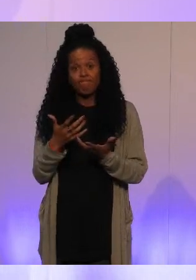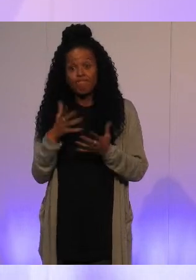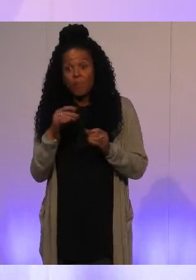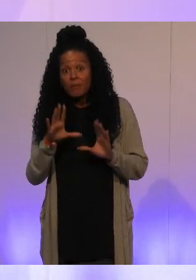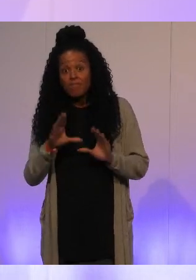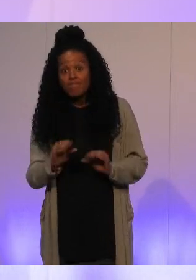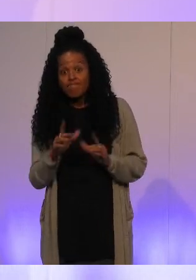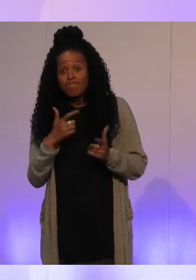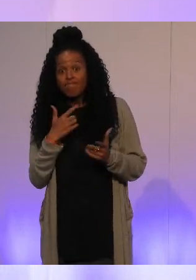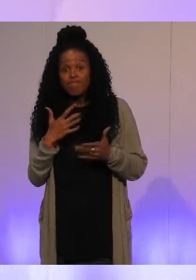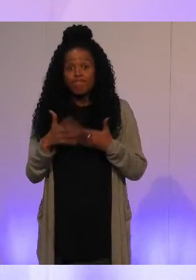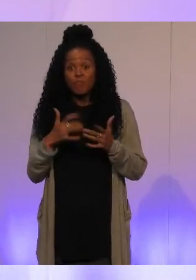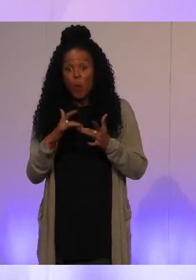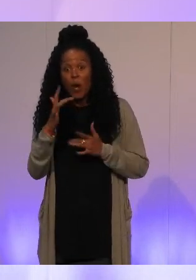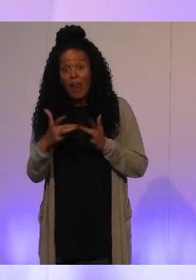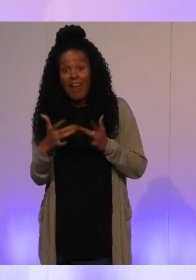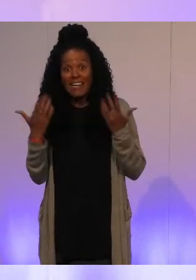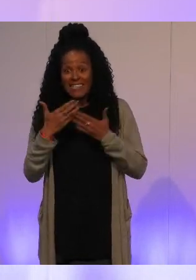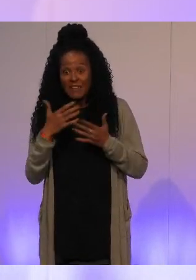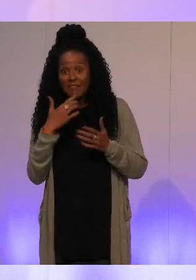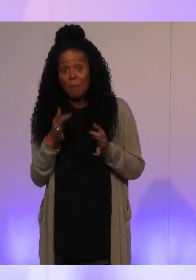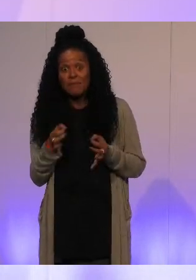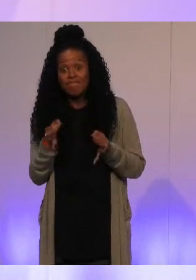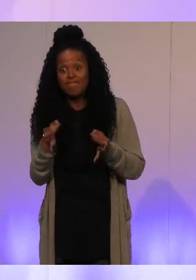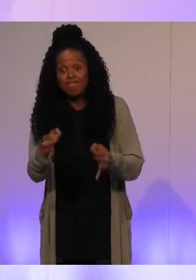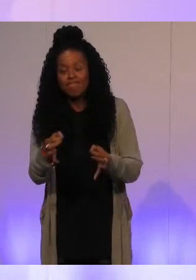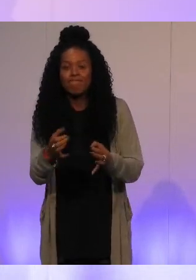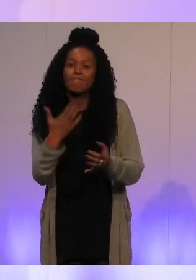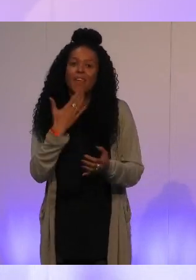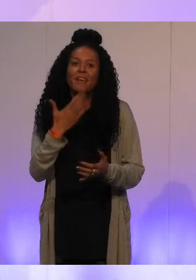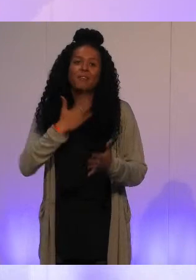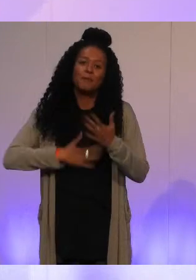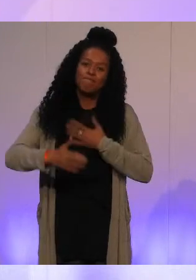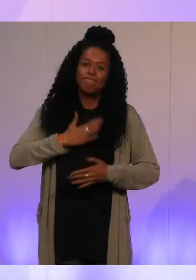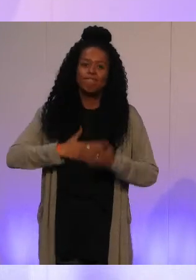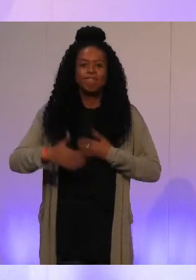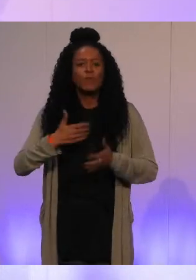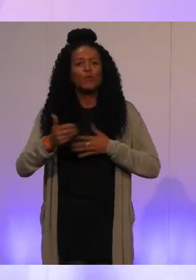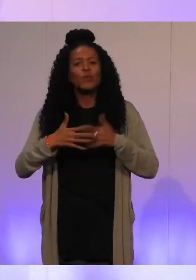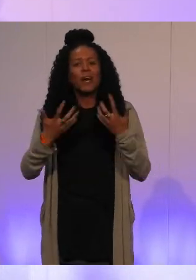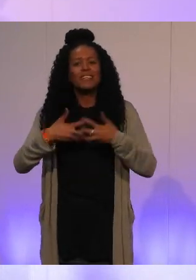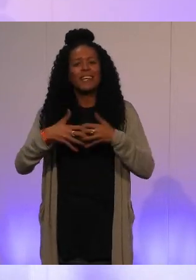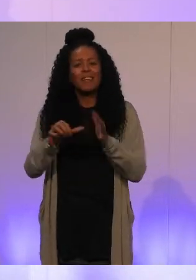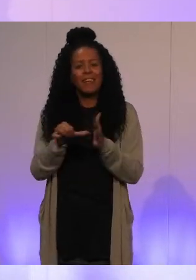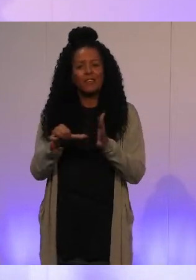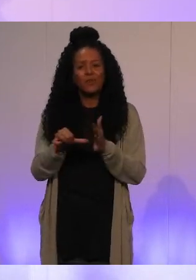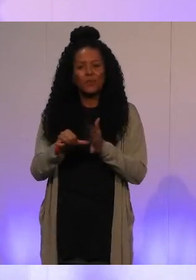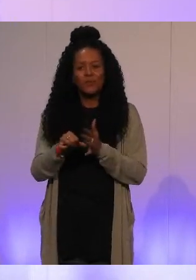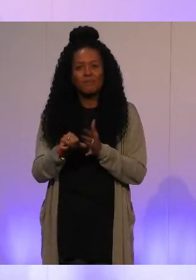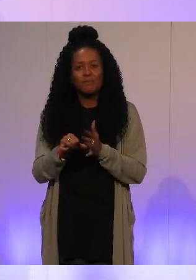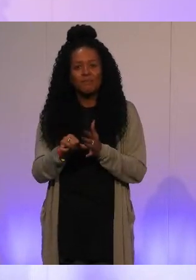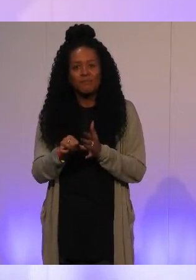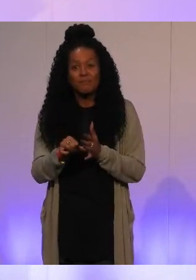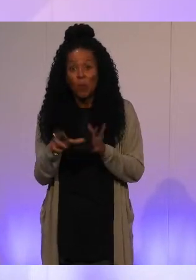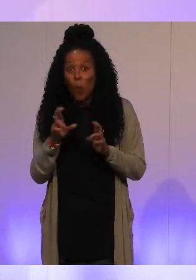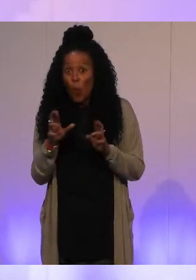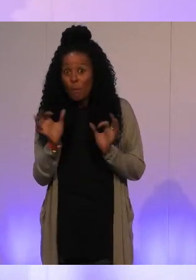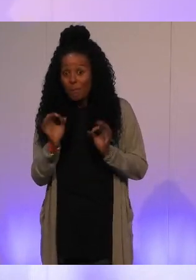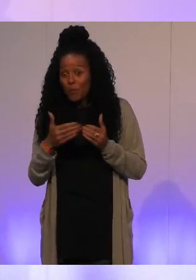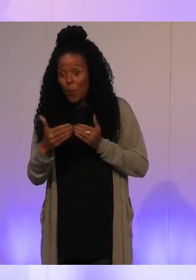hiatus in getting online this evening, so thank you for bearing with us whilst we sorted out the technical difficulties, but we're hoping that there will be no